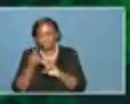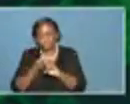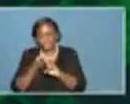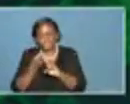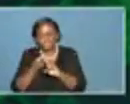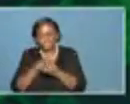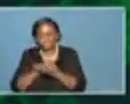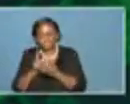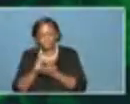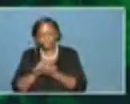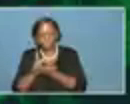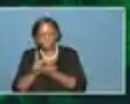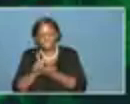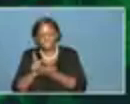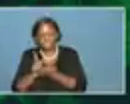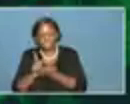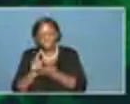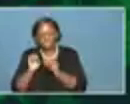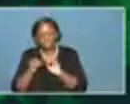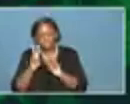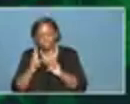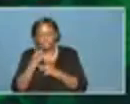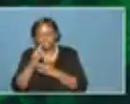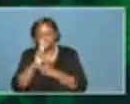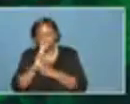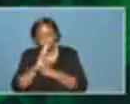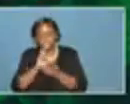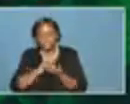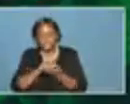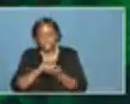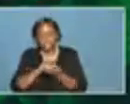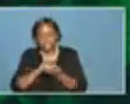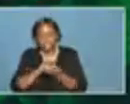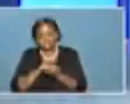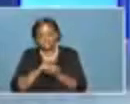for those persons out there who utilize the use of marijuana in its many forms. Makushla?